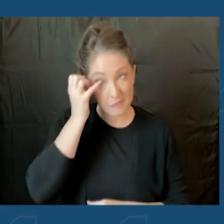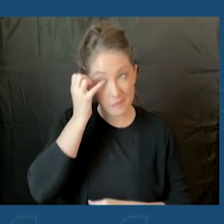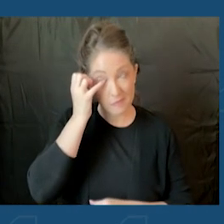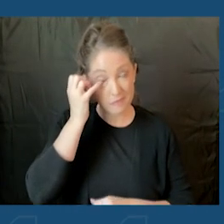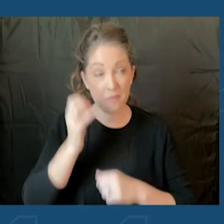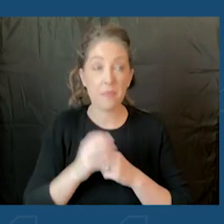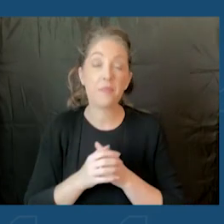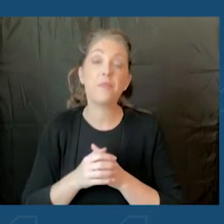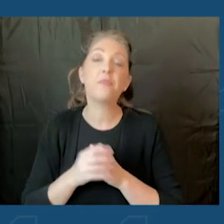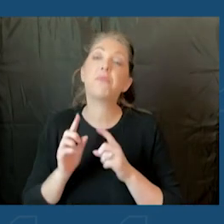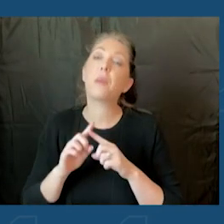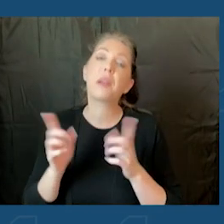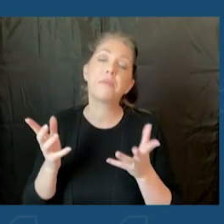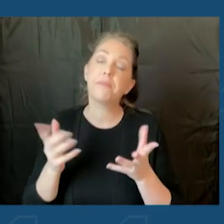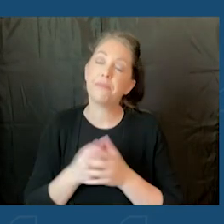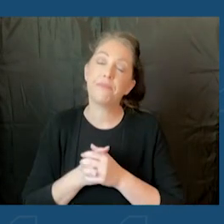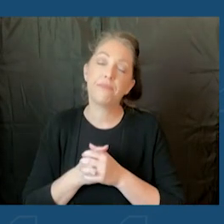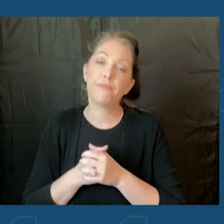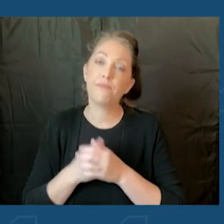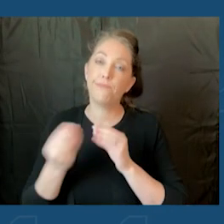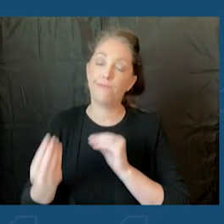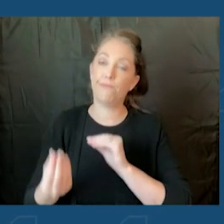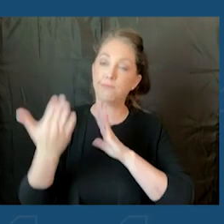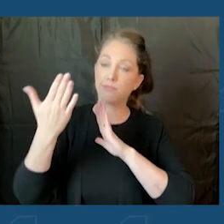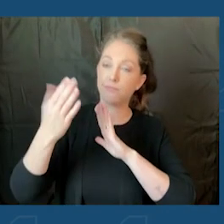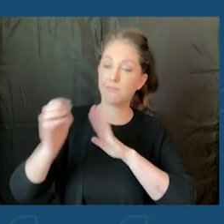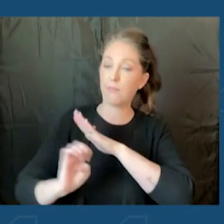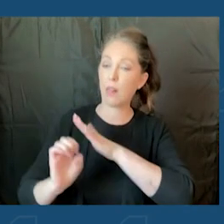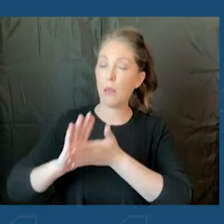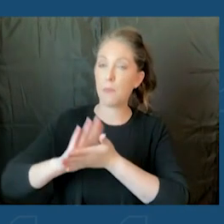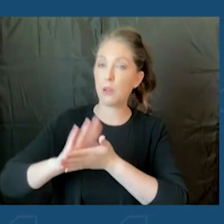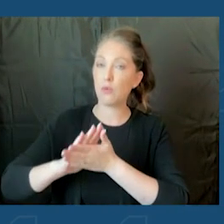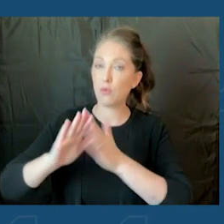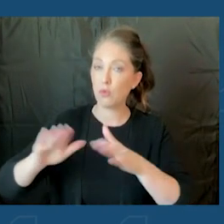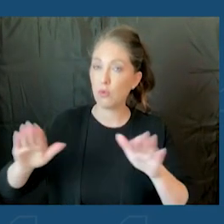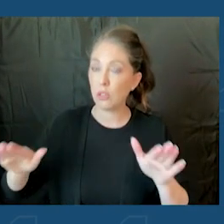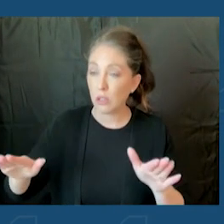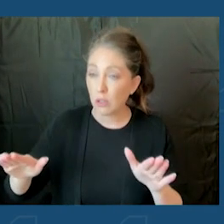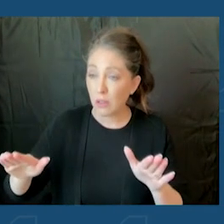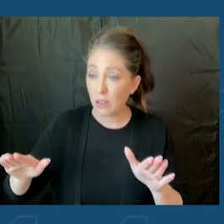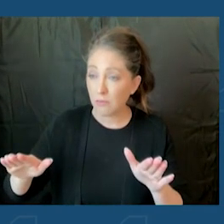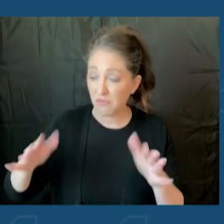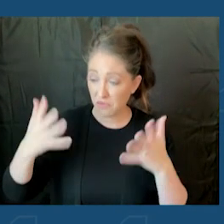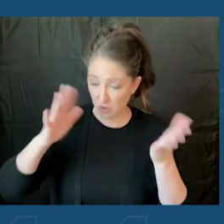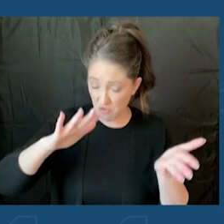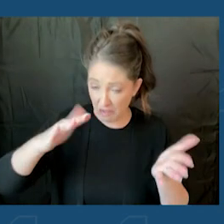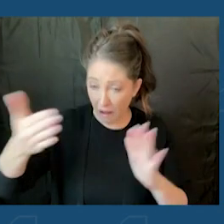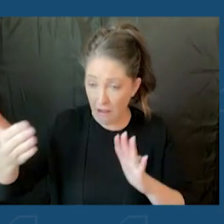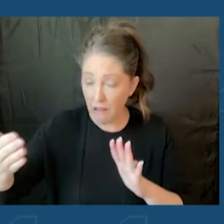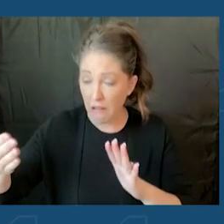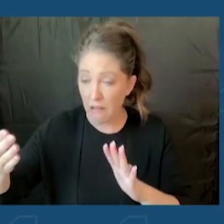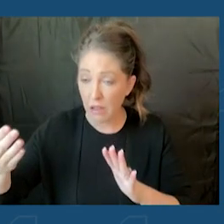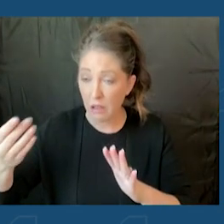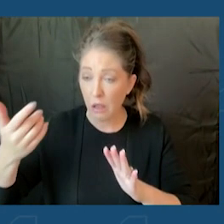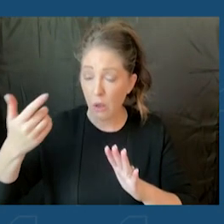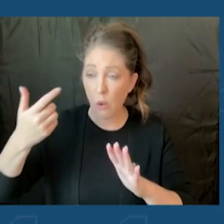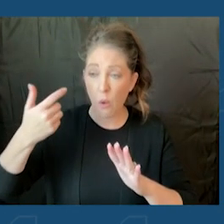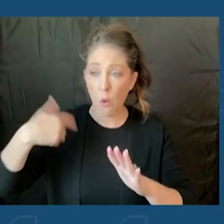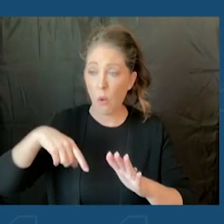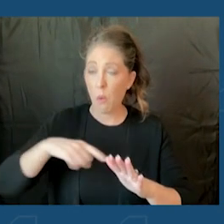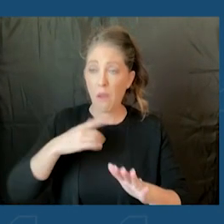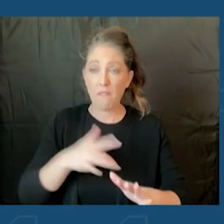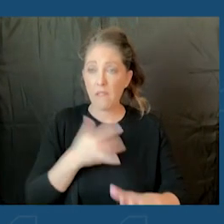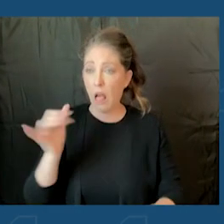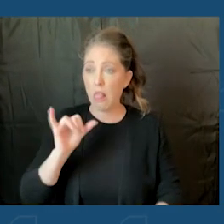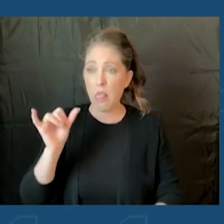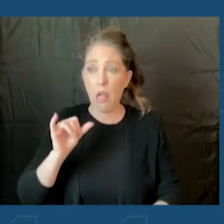face of elementary school children being slaughtered, we couldn't seem to muster